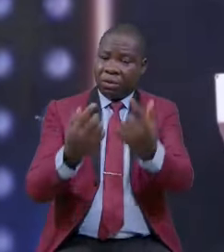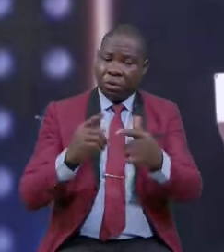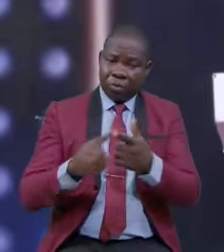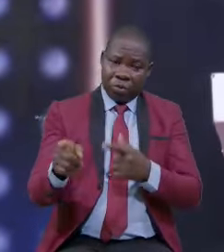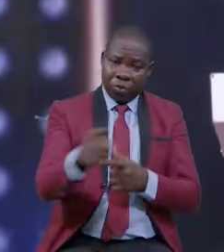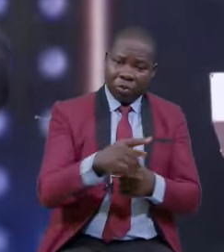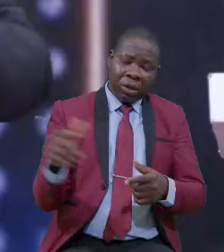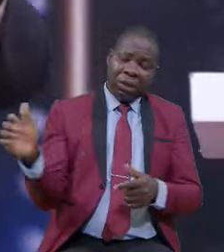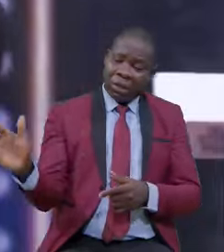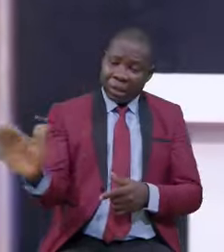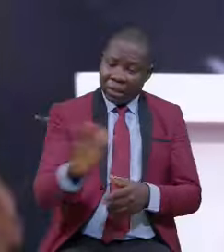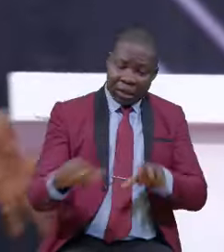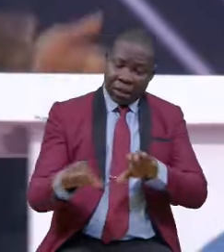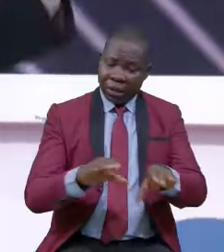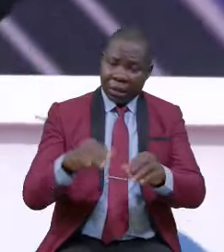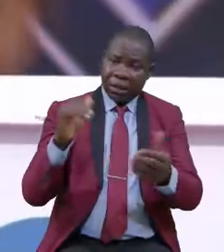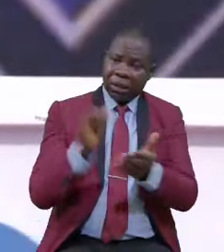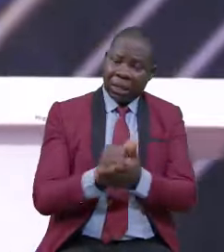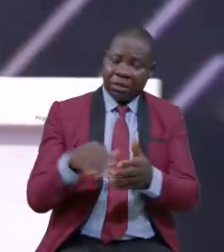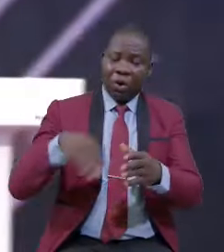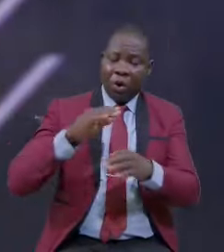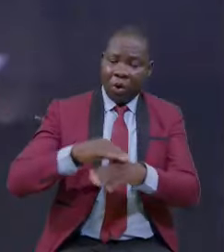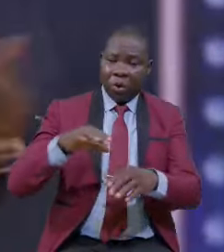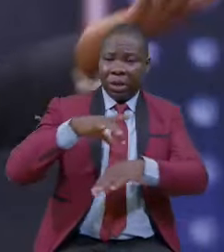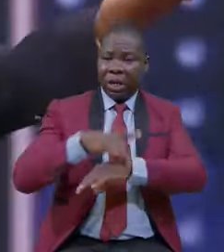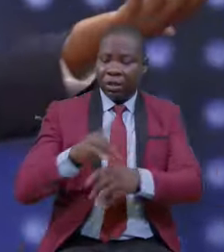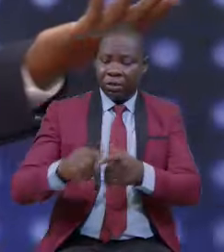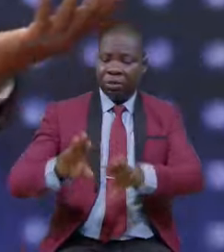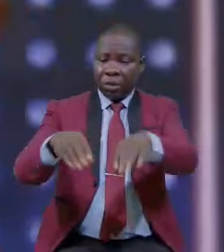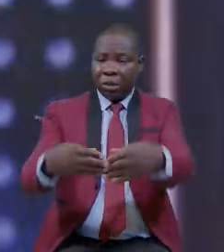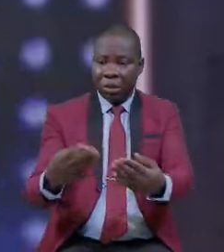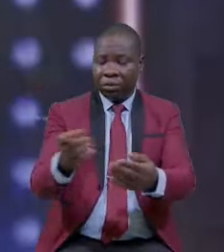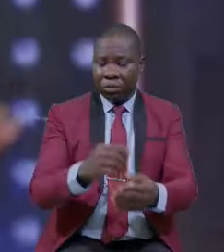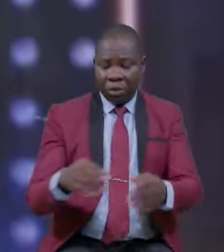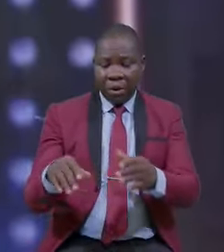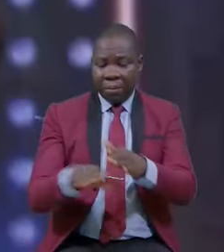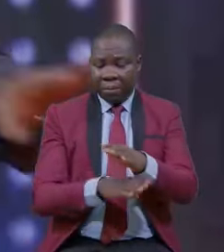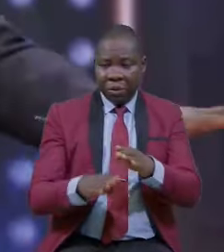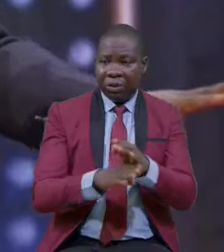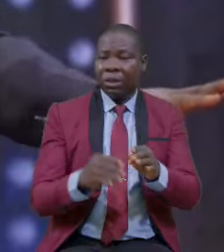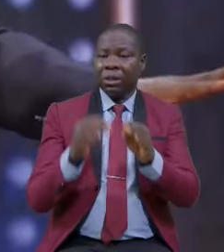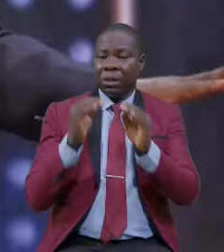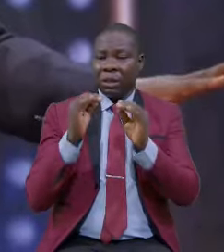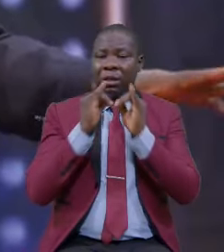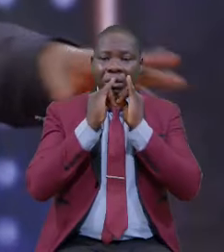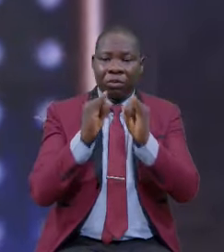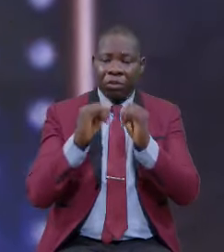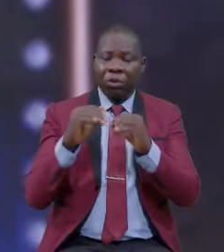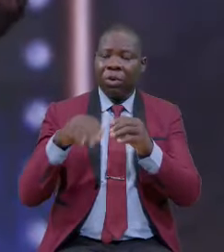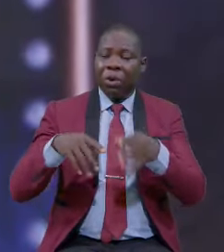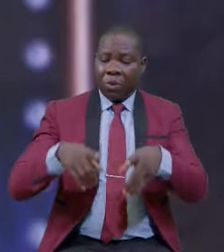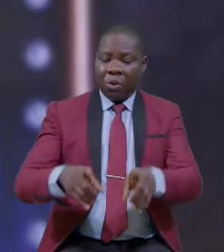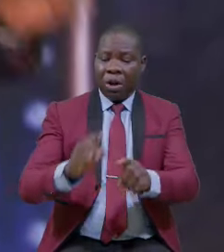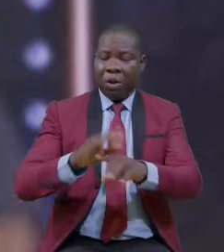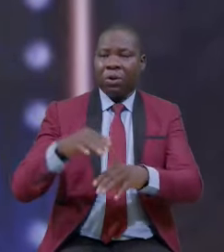basic instruction before leaving the earth. Now you have let all who leave the world